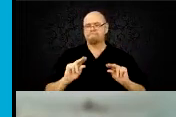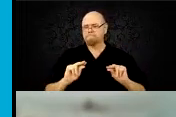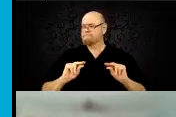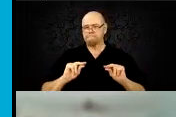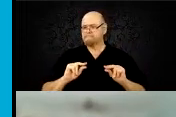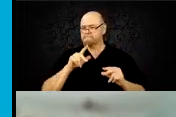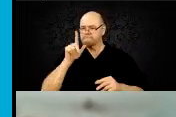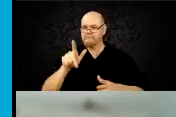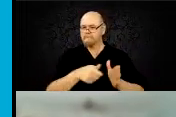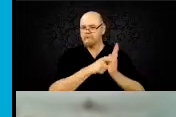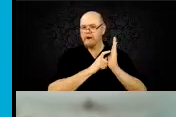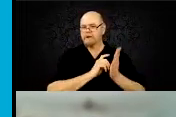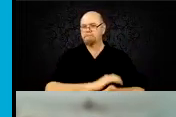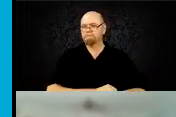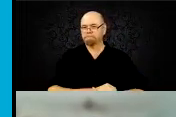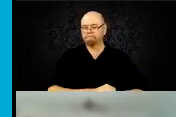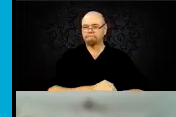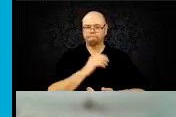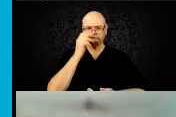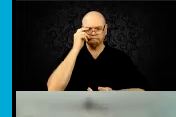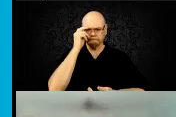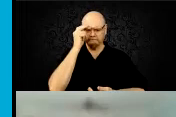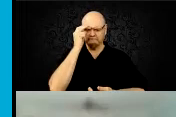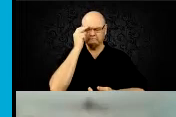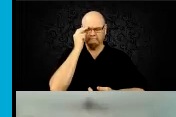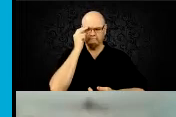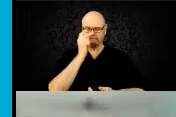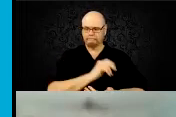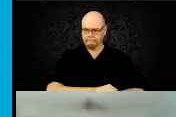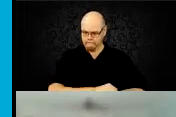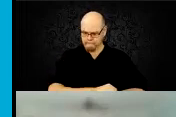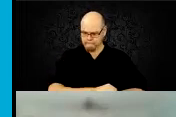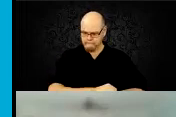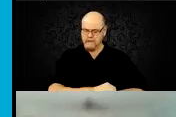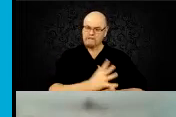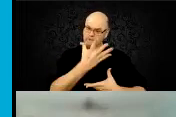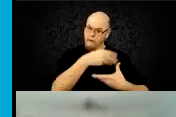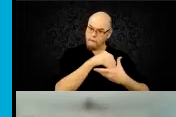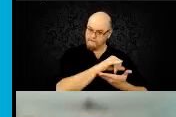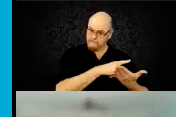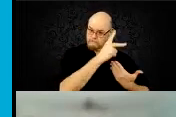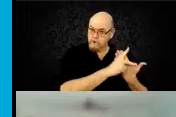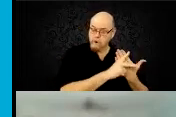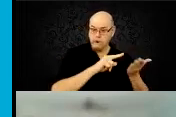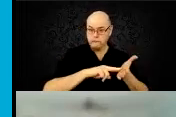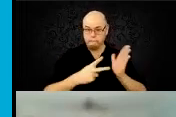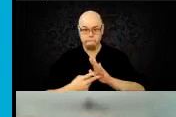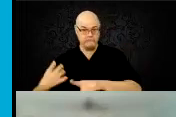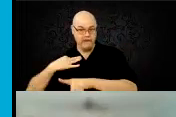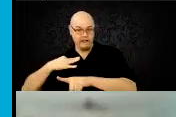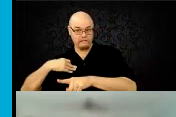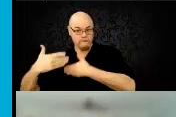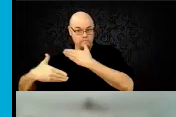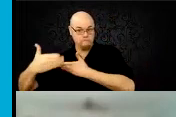right? So being a part of these programs does not take the place of the eligibility process that Sarah talked about,